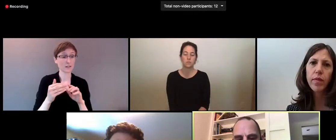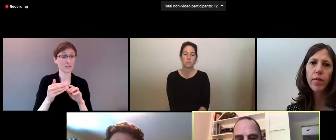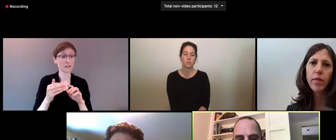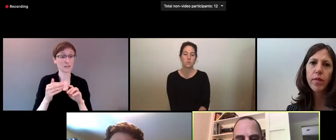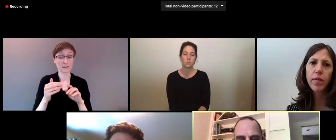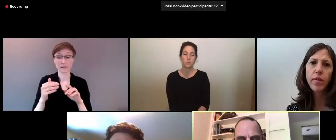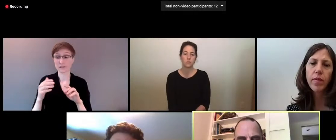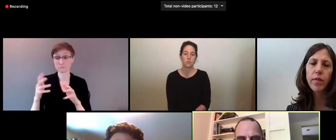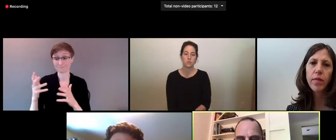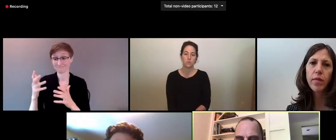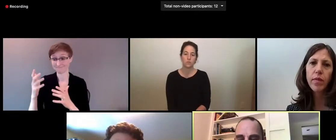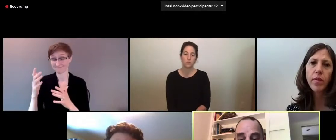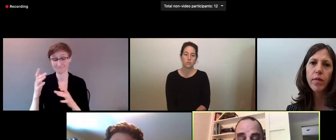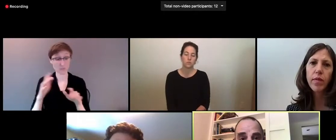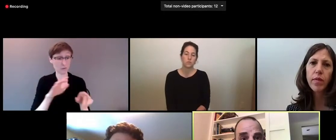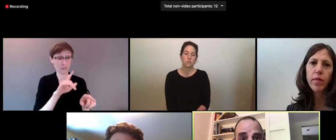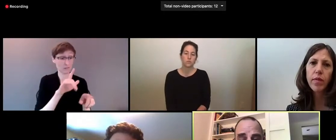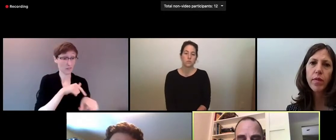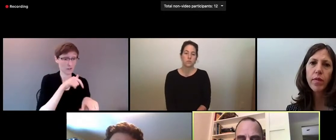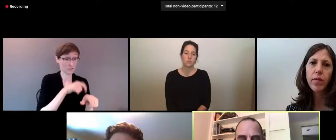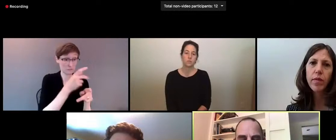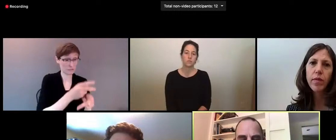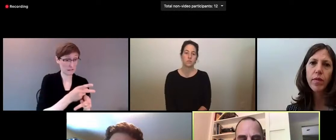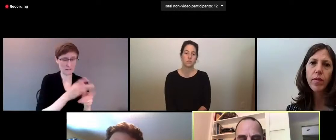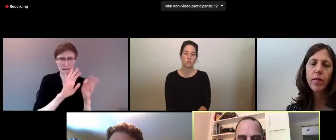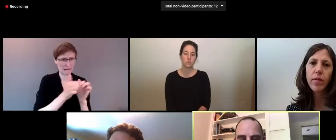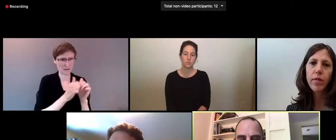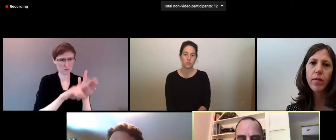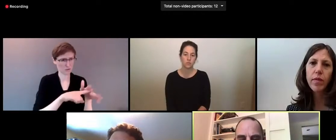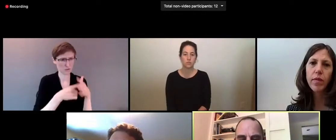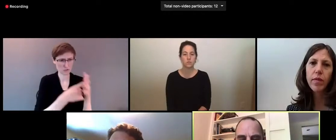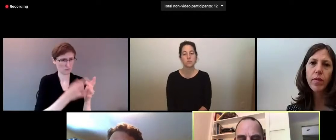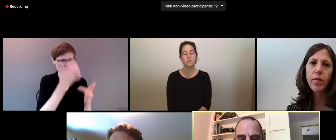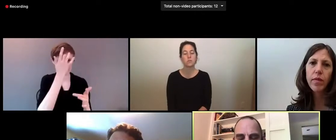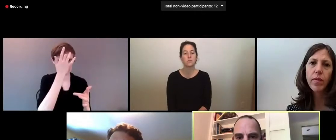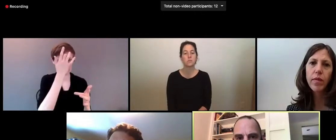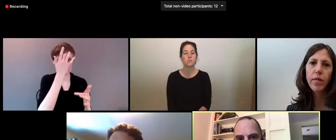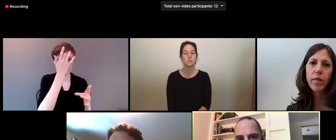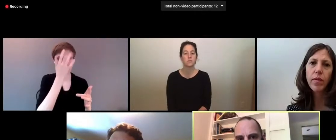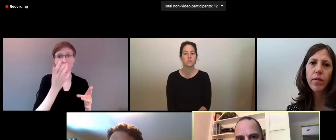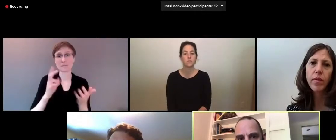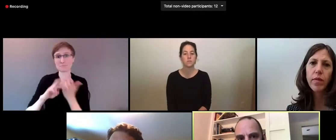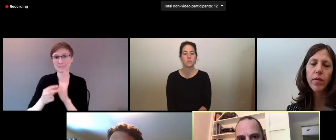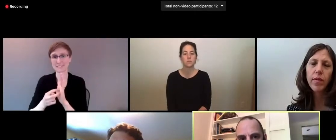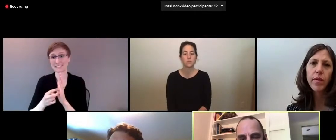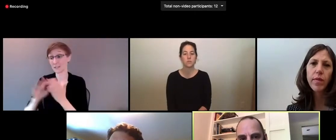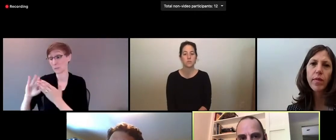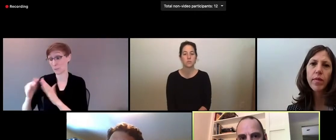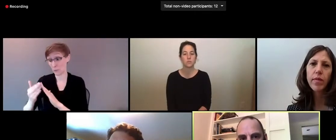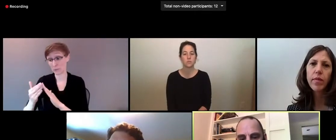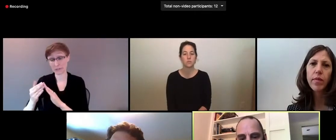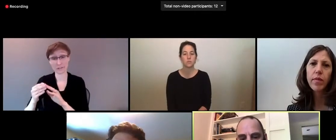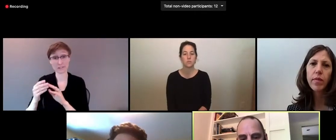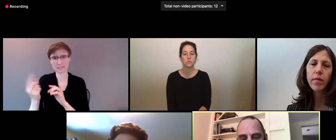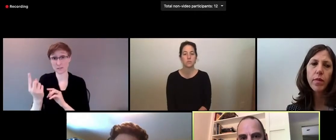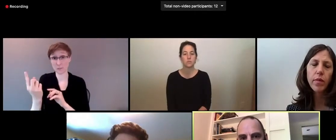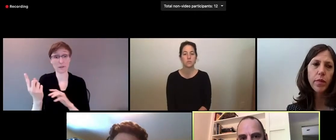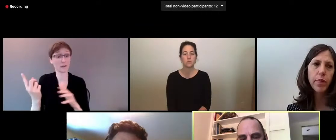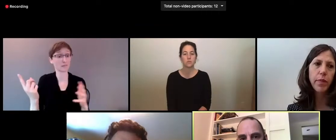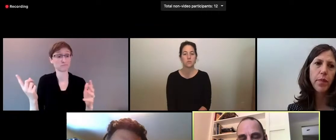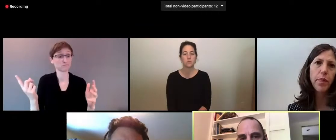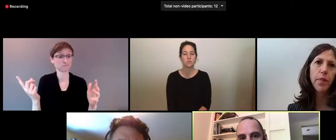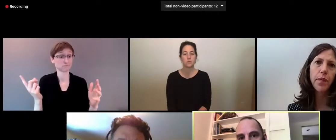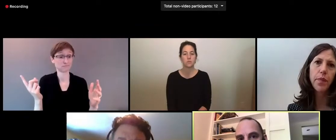sort of appear from air, you know, and so that the actions reduce that and reduce it very